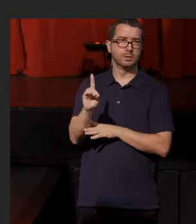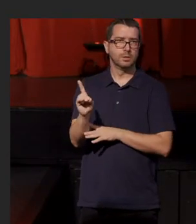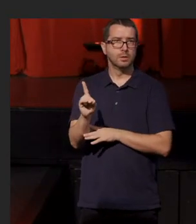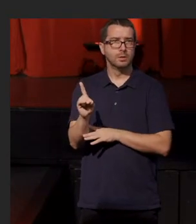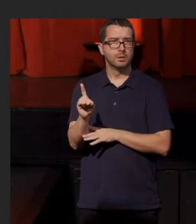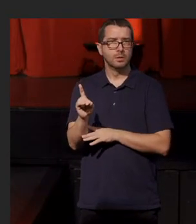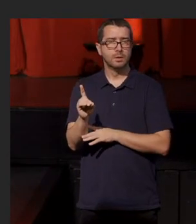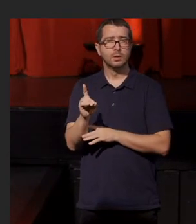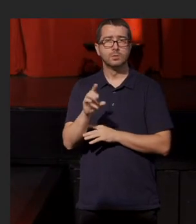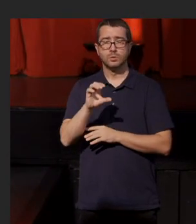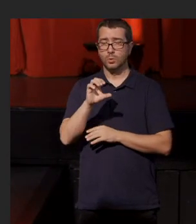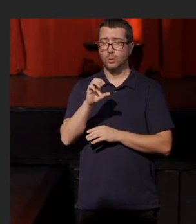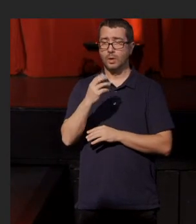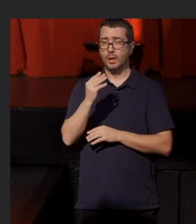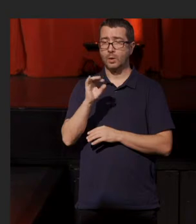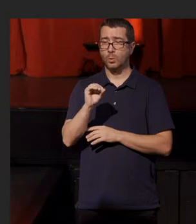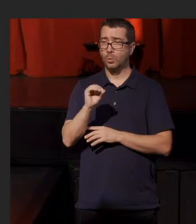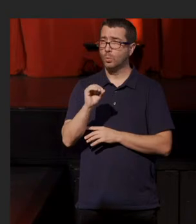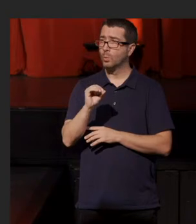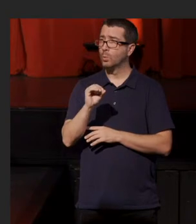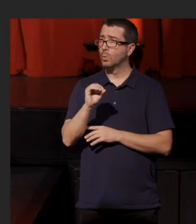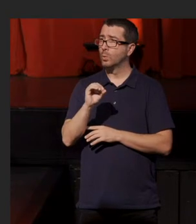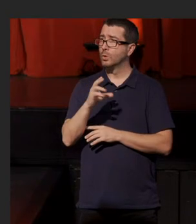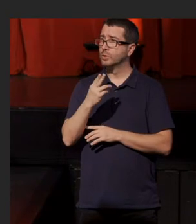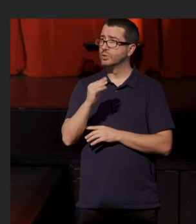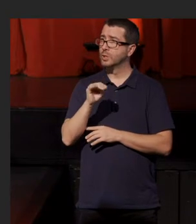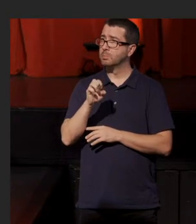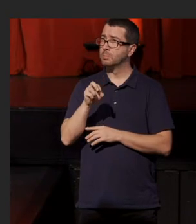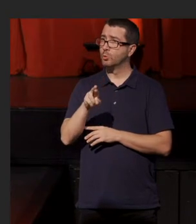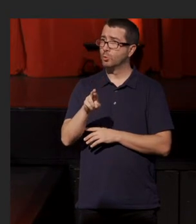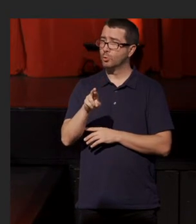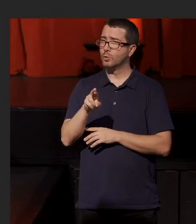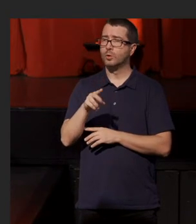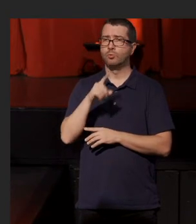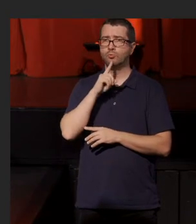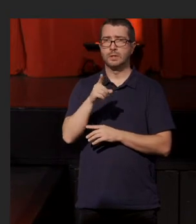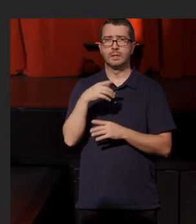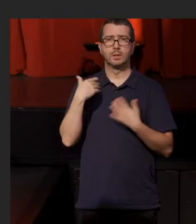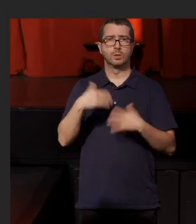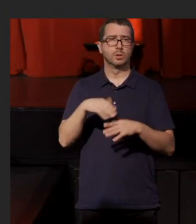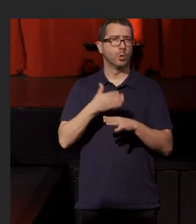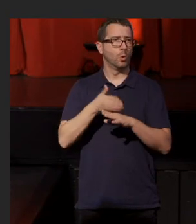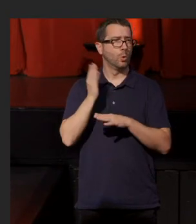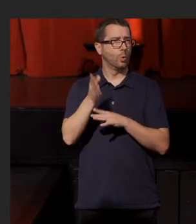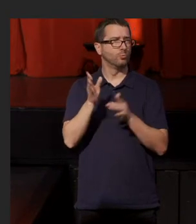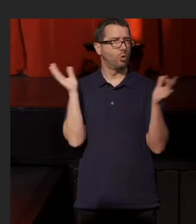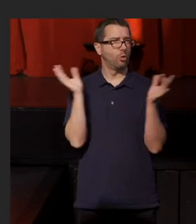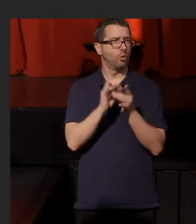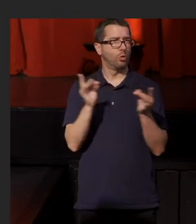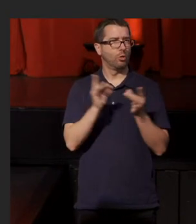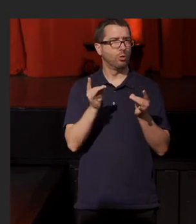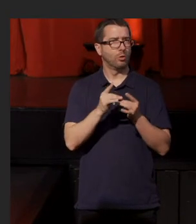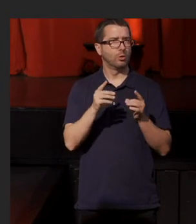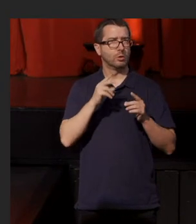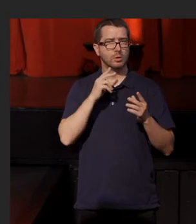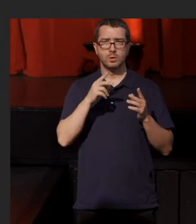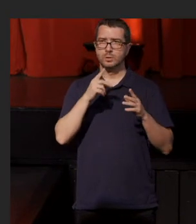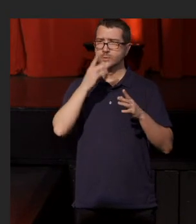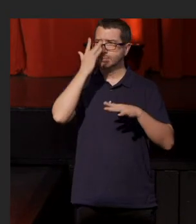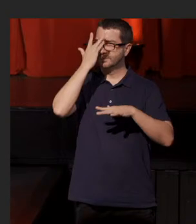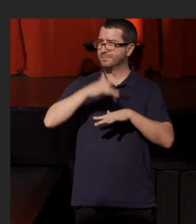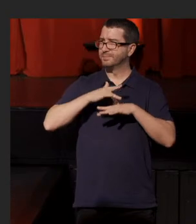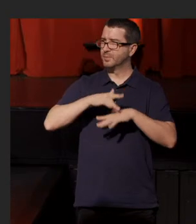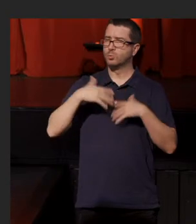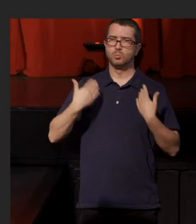echo chambers, the general fear, overstated. But the narrow groups that we can find ourselves